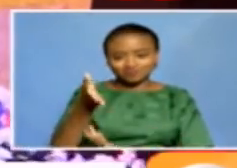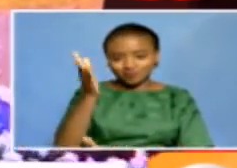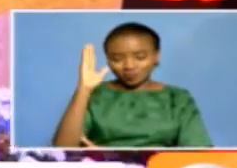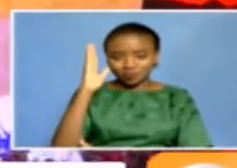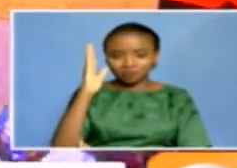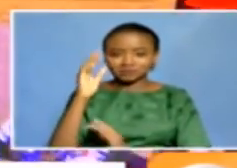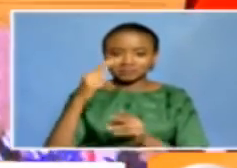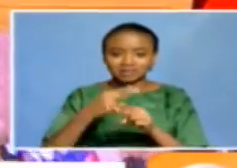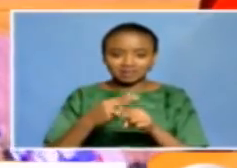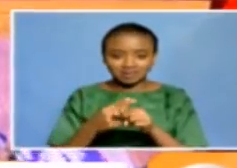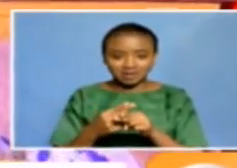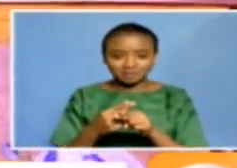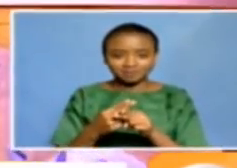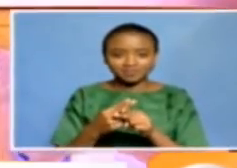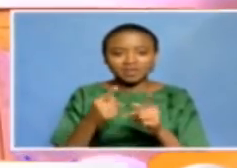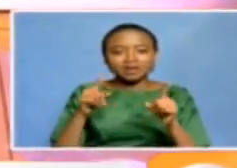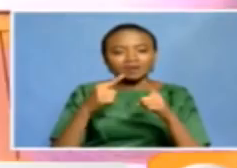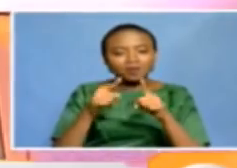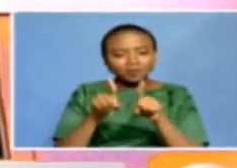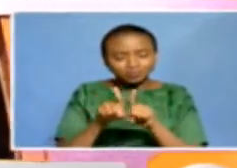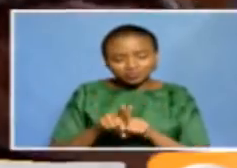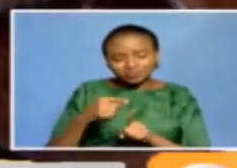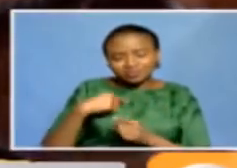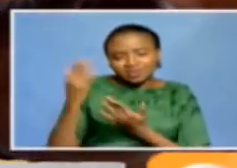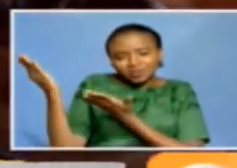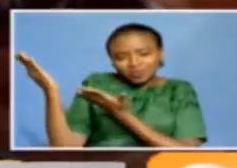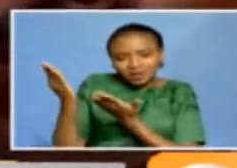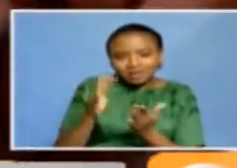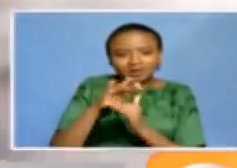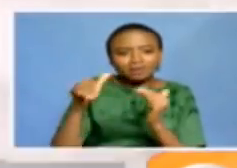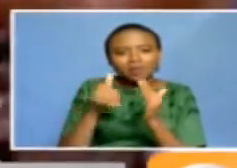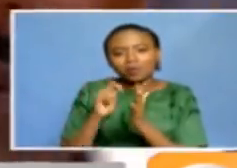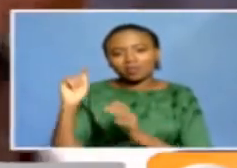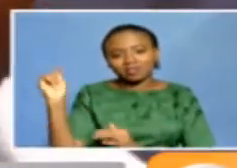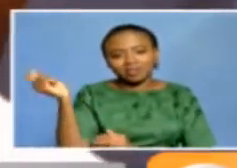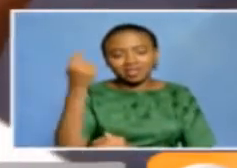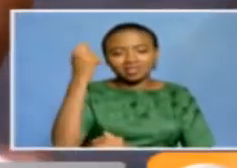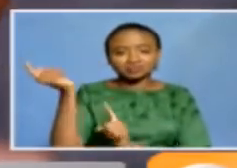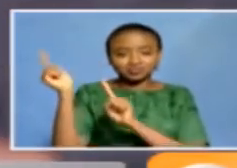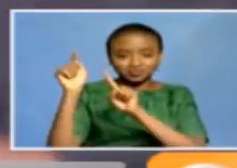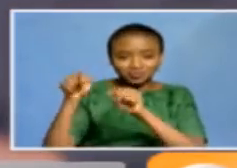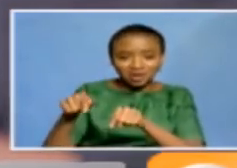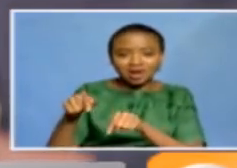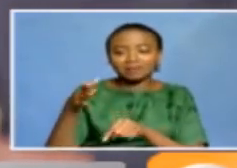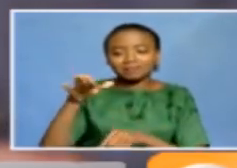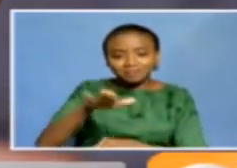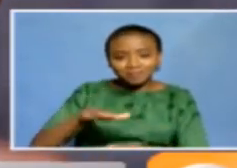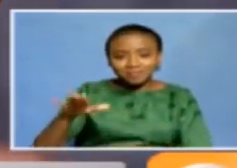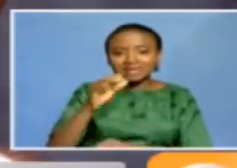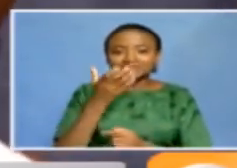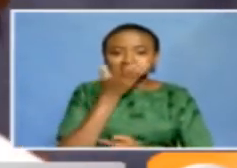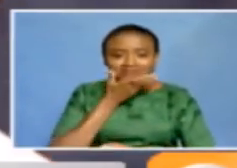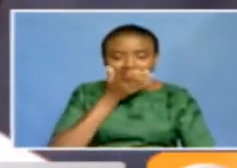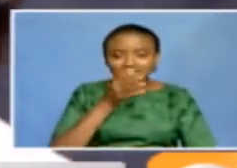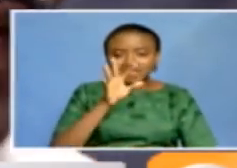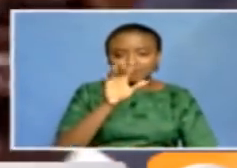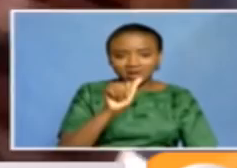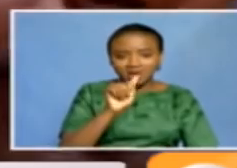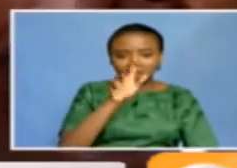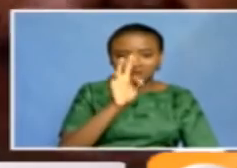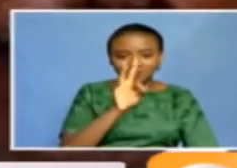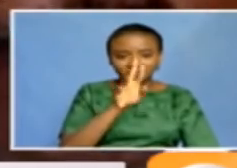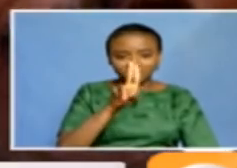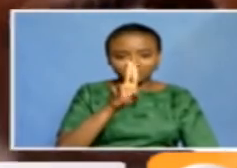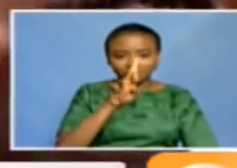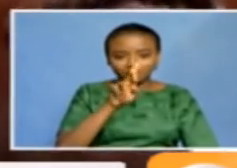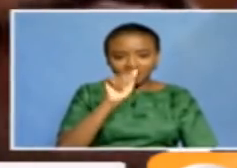peacefully. I'm inviting all Kenyans to come to Afraha Stadium so that we may usher the new year together. Thank God and